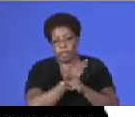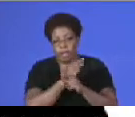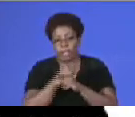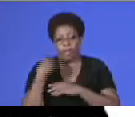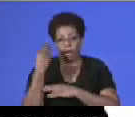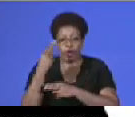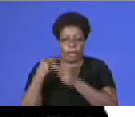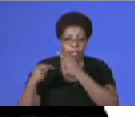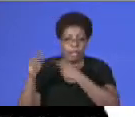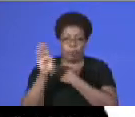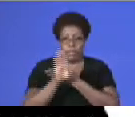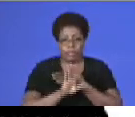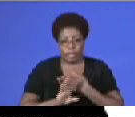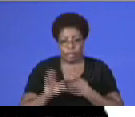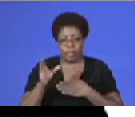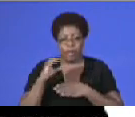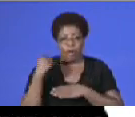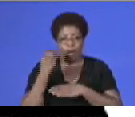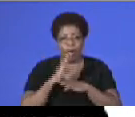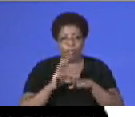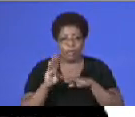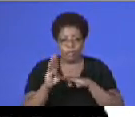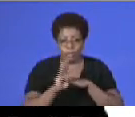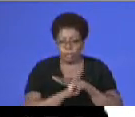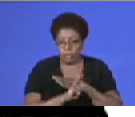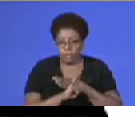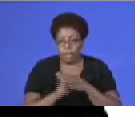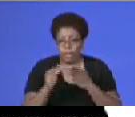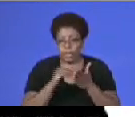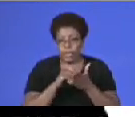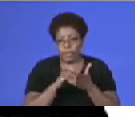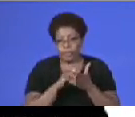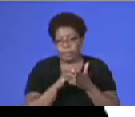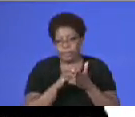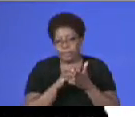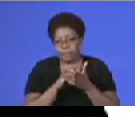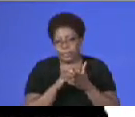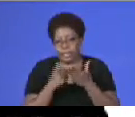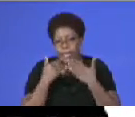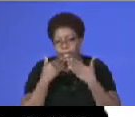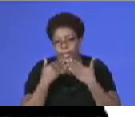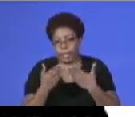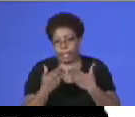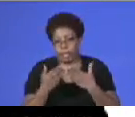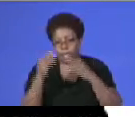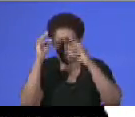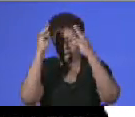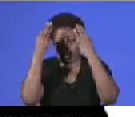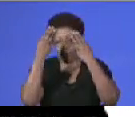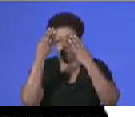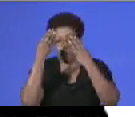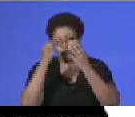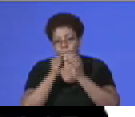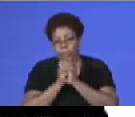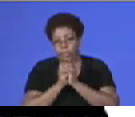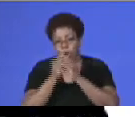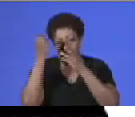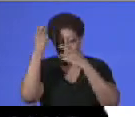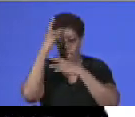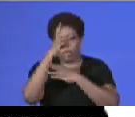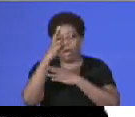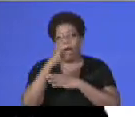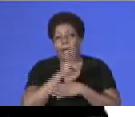heritage and protecting our borders. Once again, I thank Commodore Bethel for